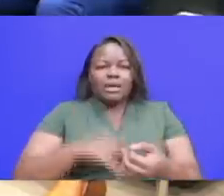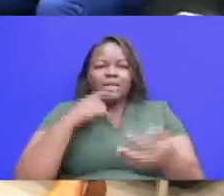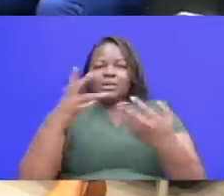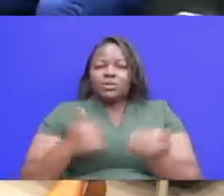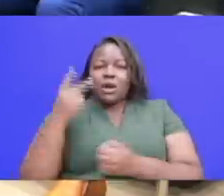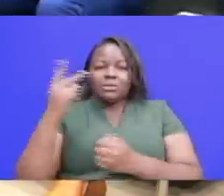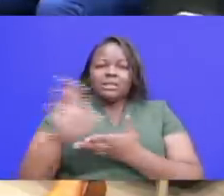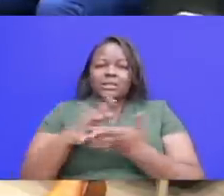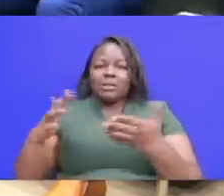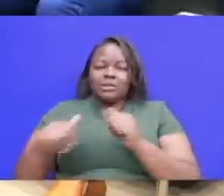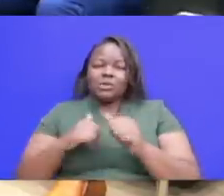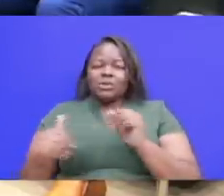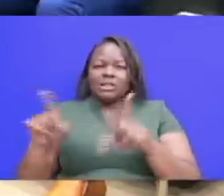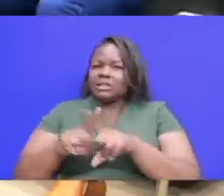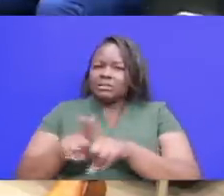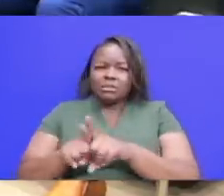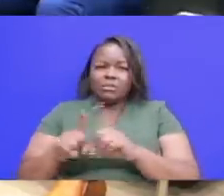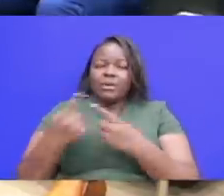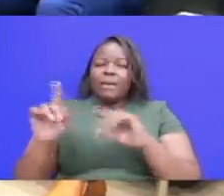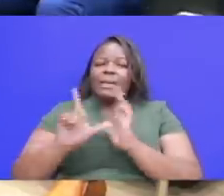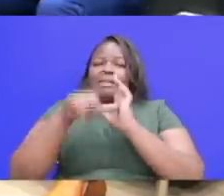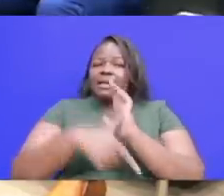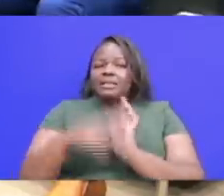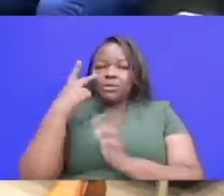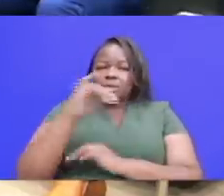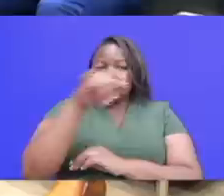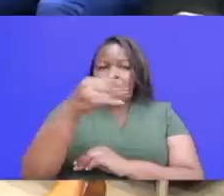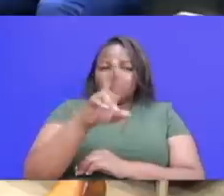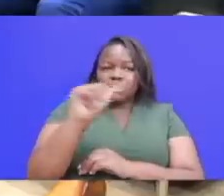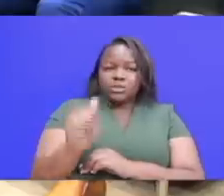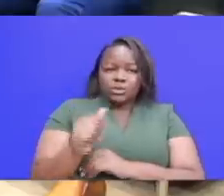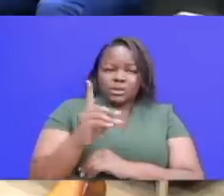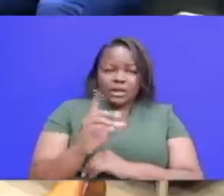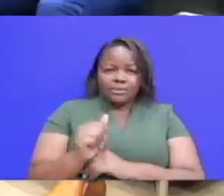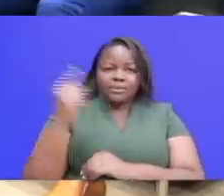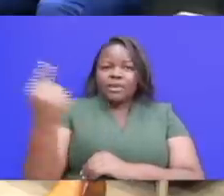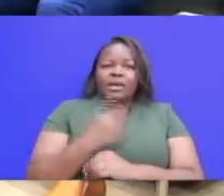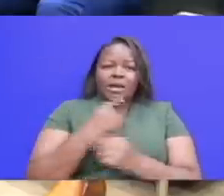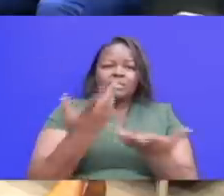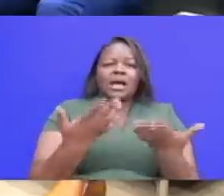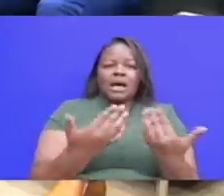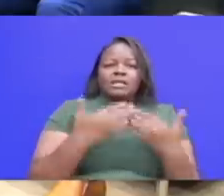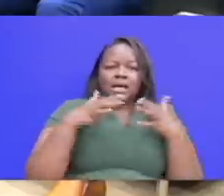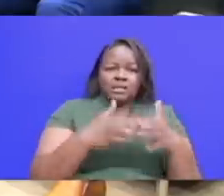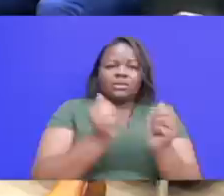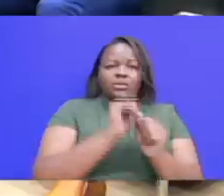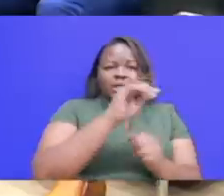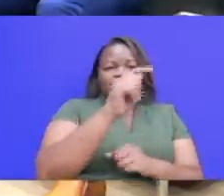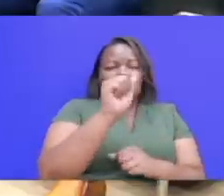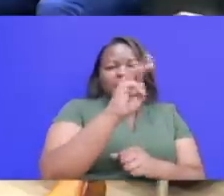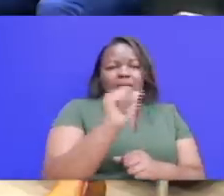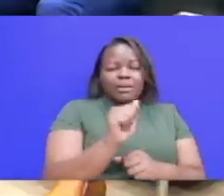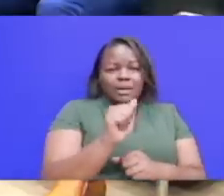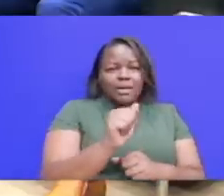very similar here. Yeah. However, later on, Judah comes and sleeps with Tamar without knowing Tamar